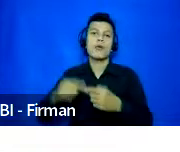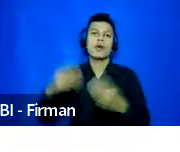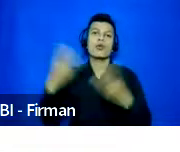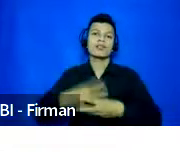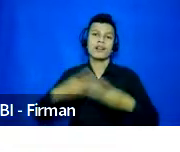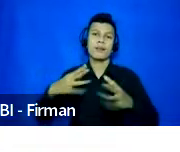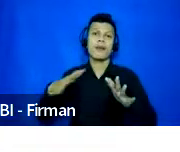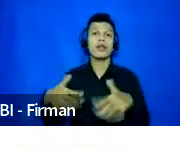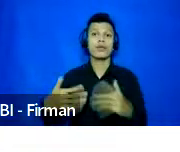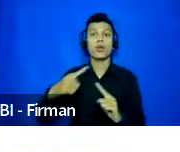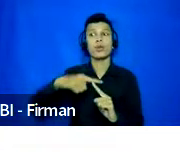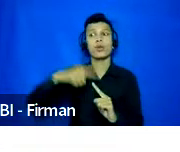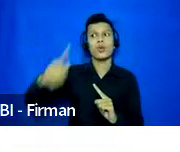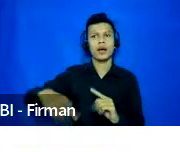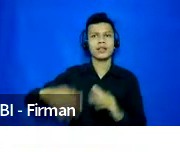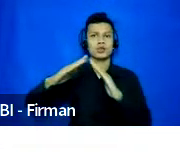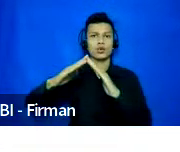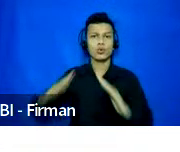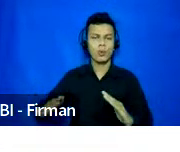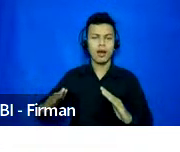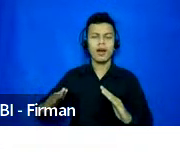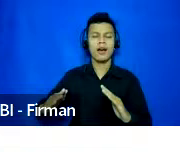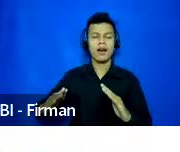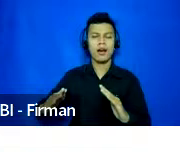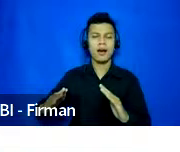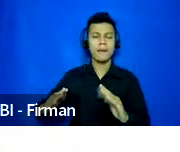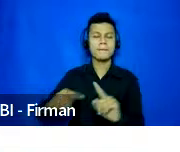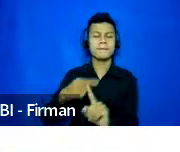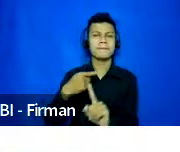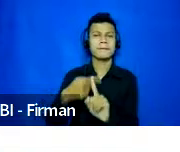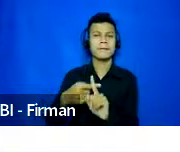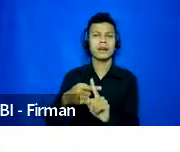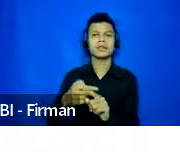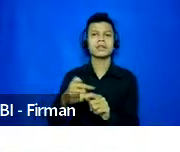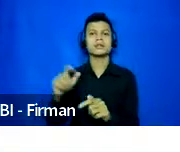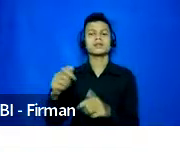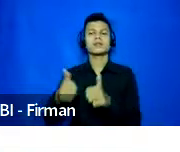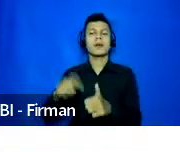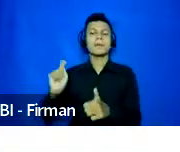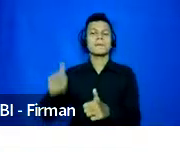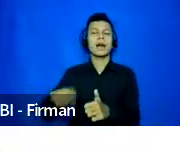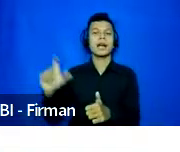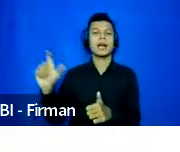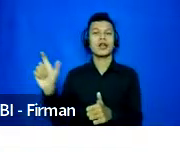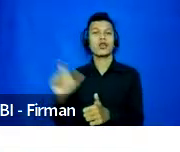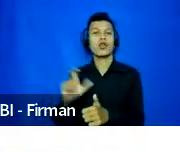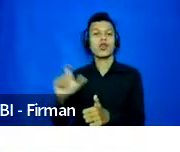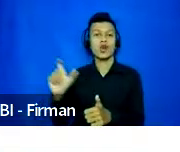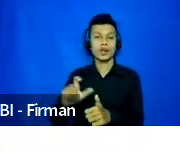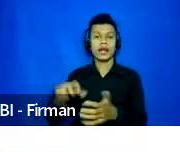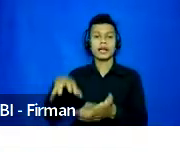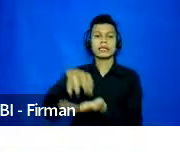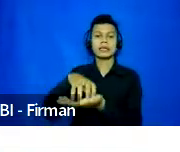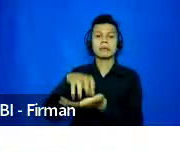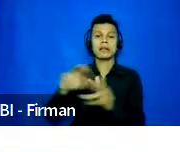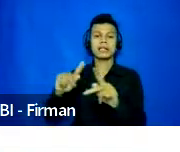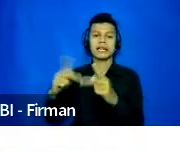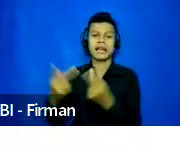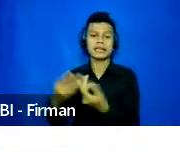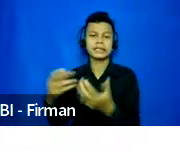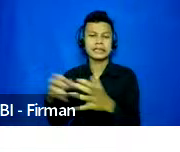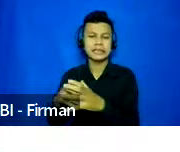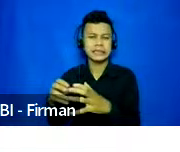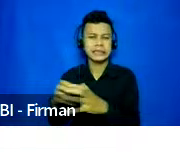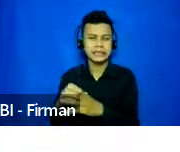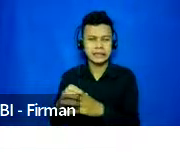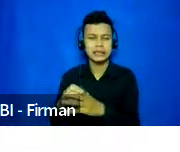group face-to-face tutorials several times during the week. And it's also important to include digital